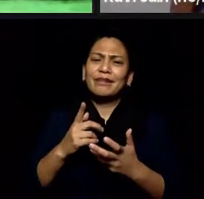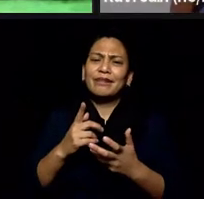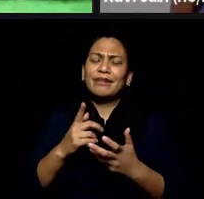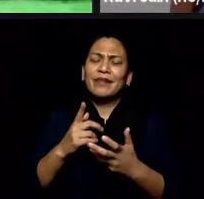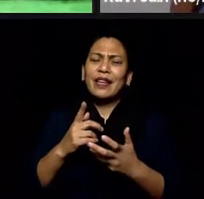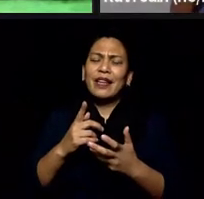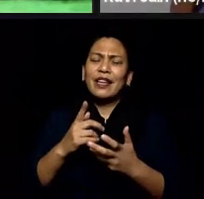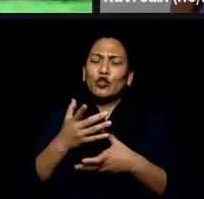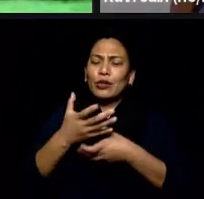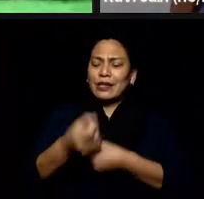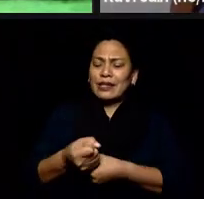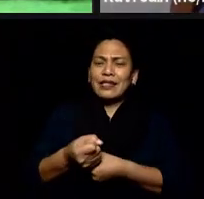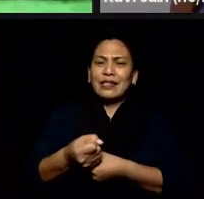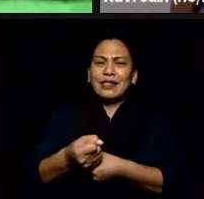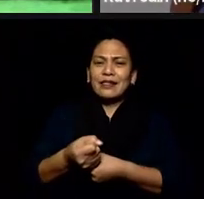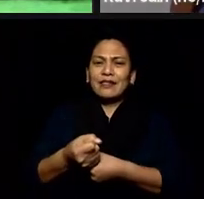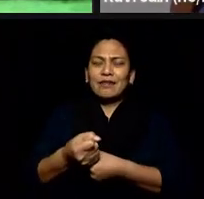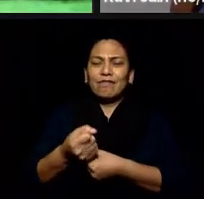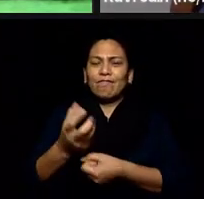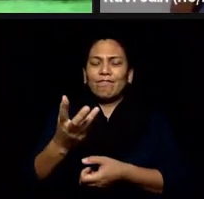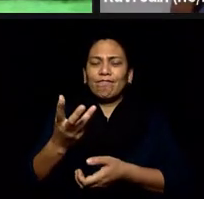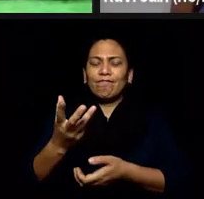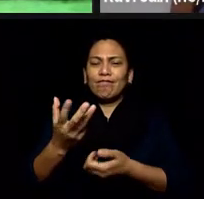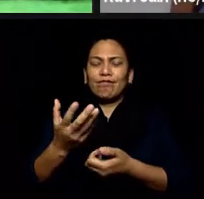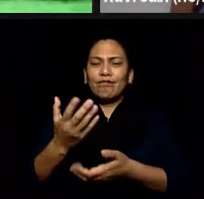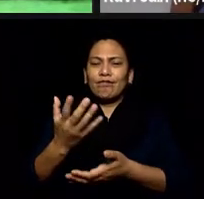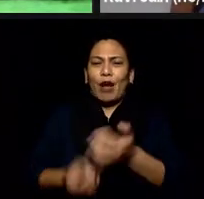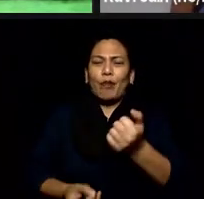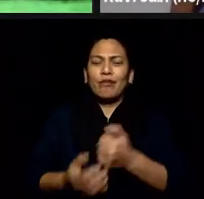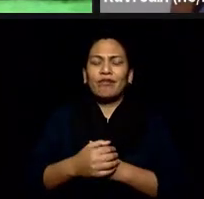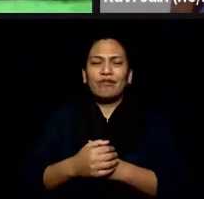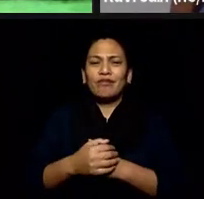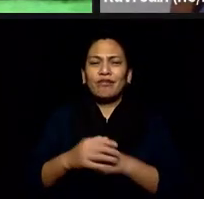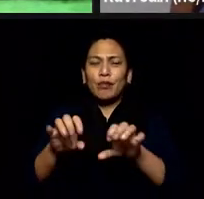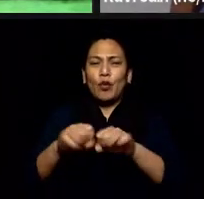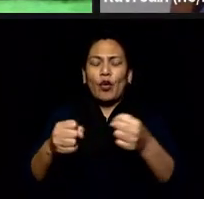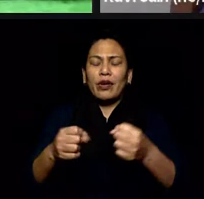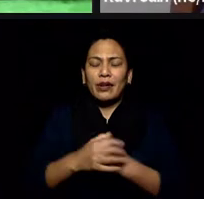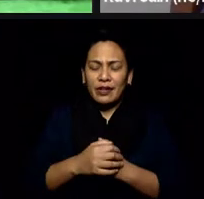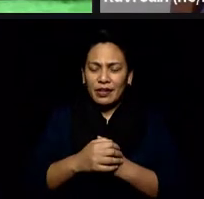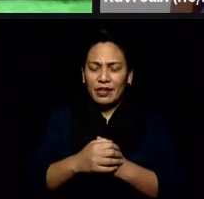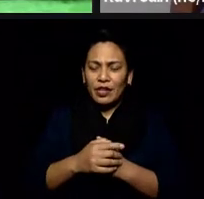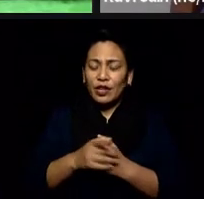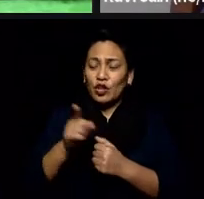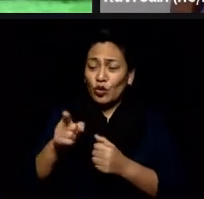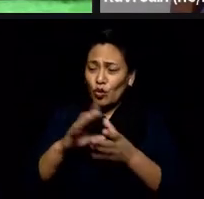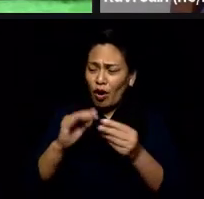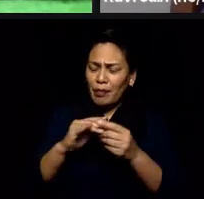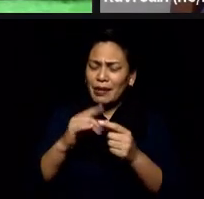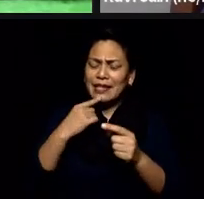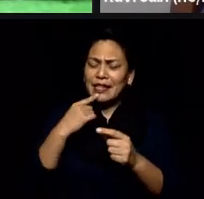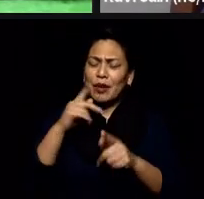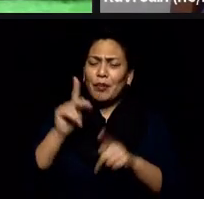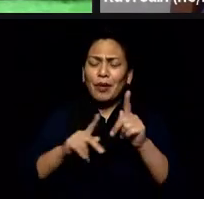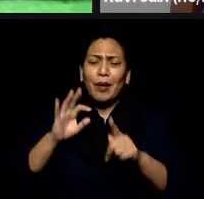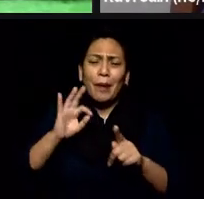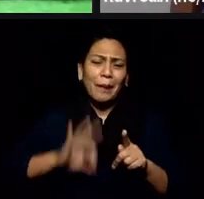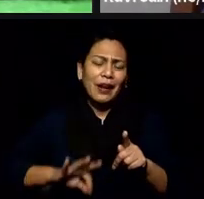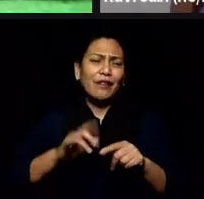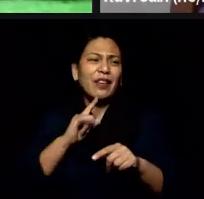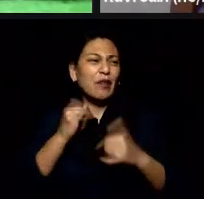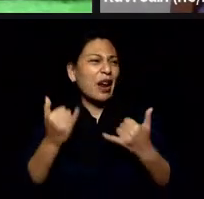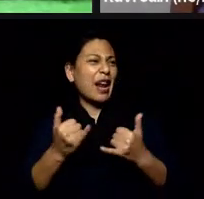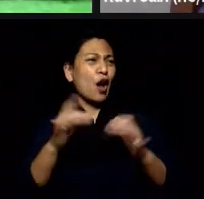broken. And it speaks to the comment you made around people profiting and benefiting from this moment of